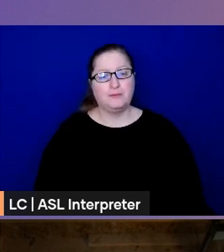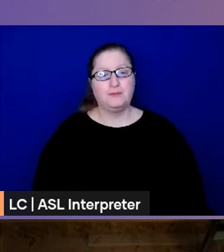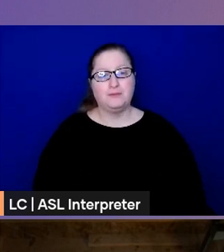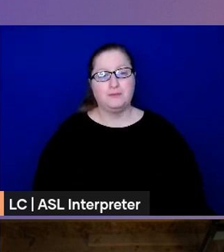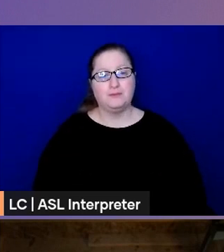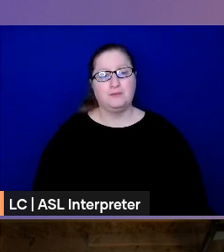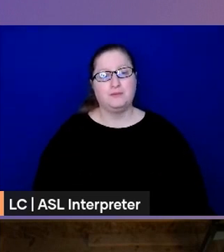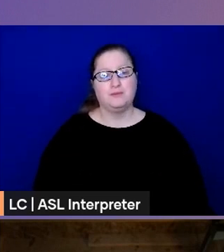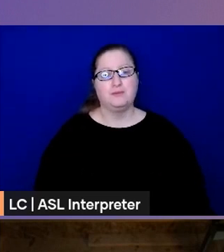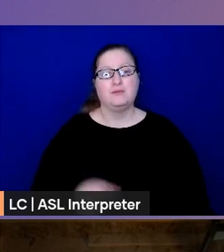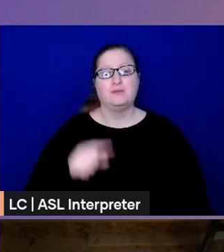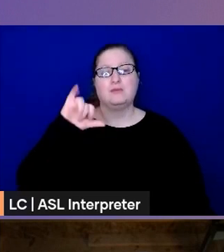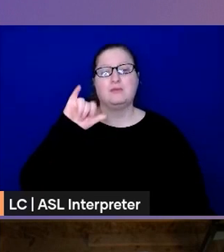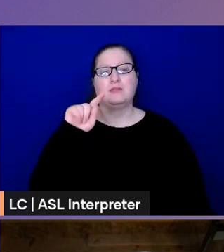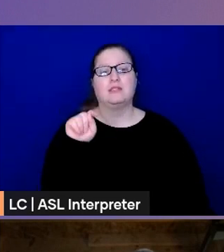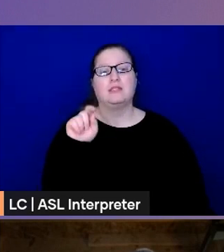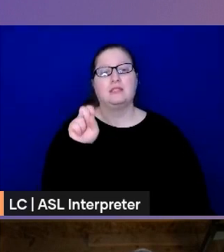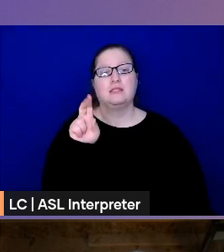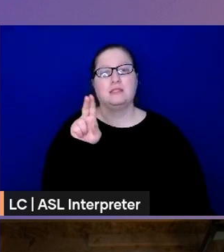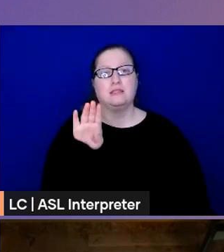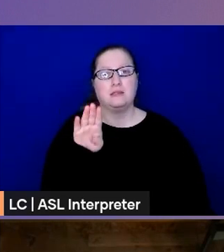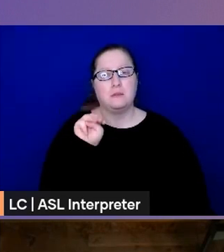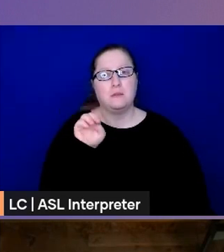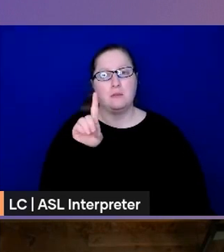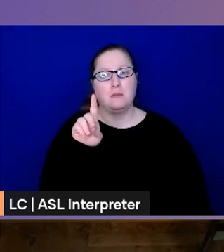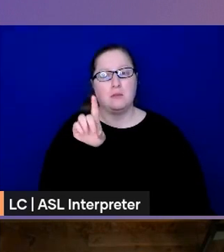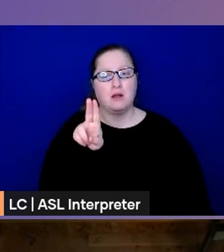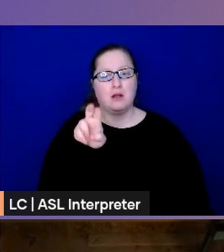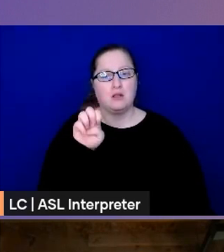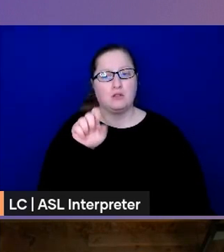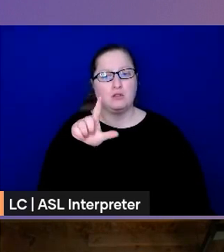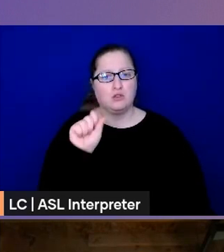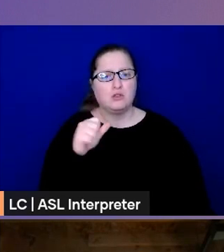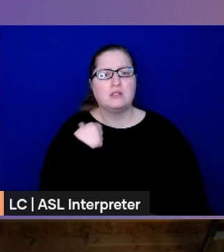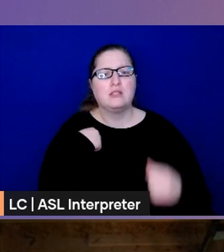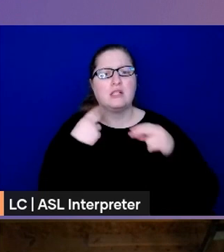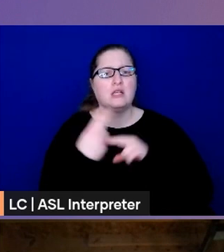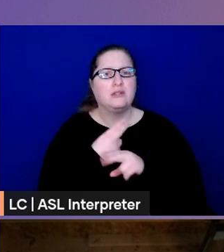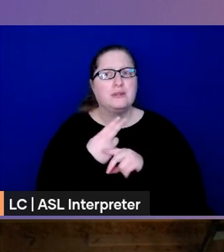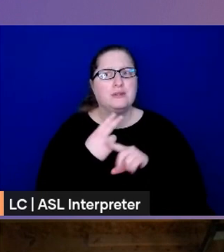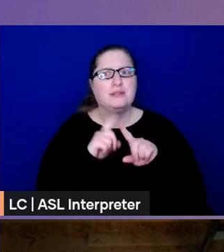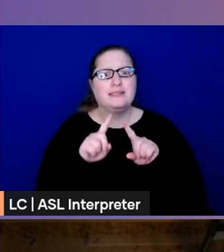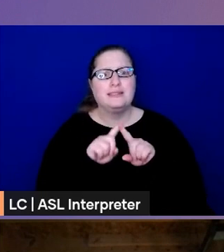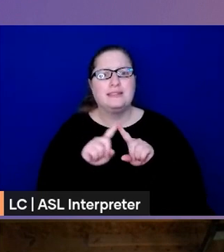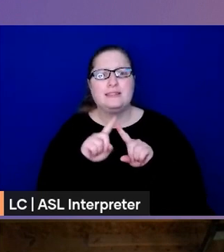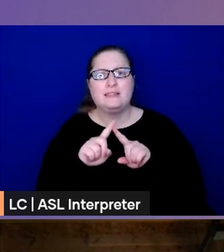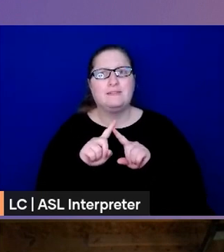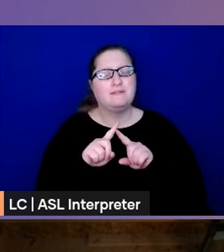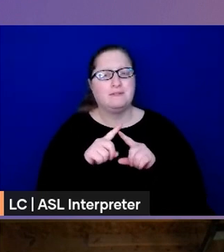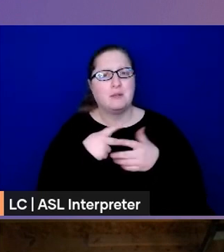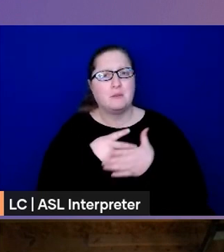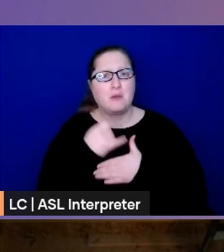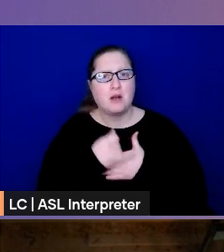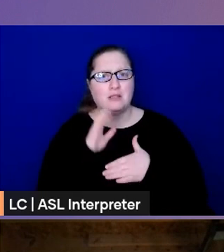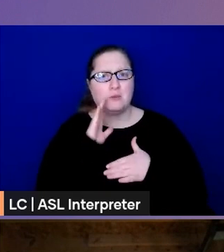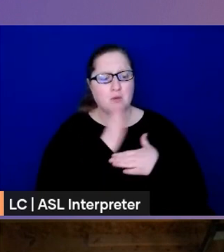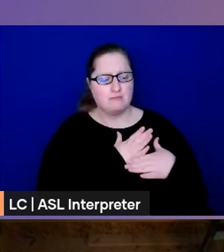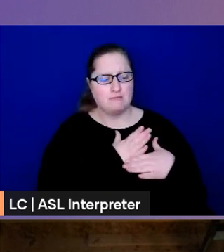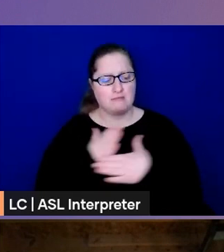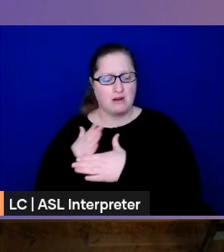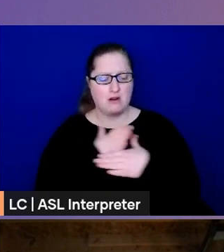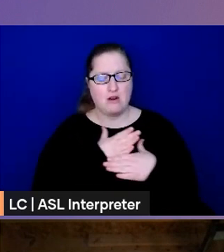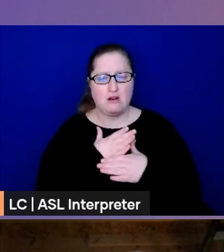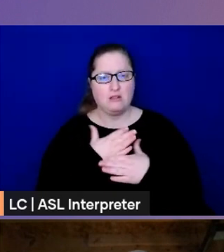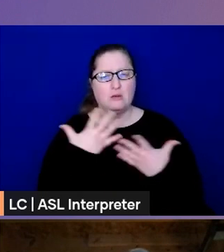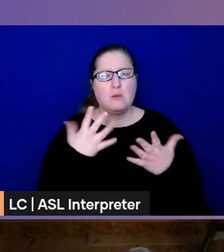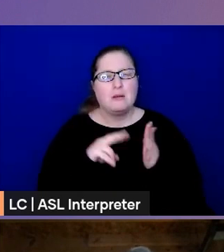and I write modules that are shared across several different projects. And so a little bit about a submodule. What